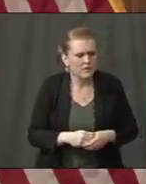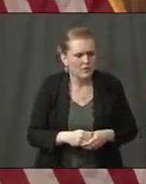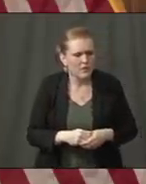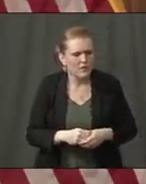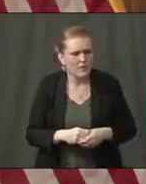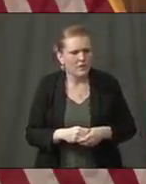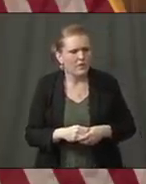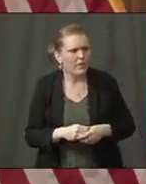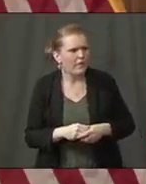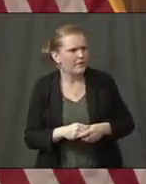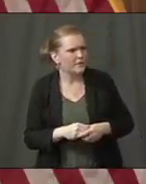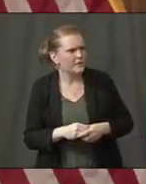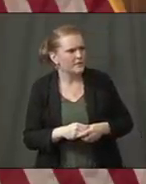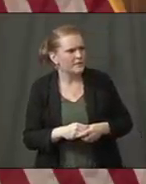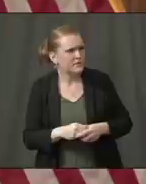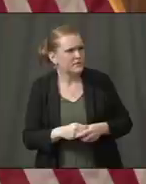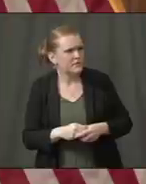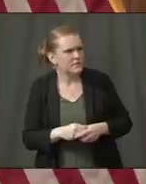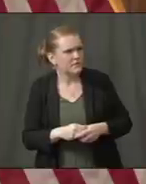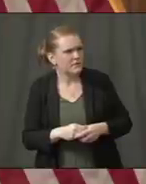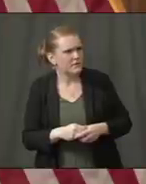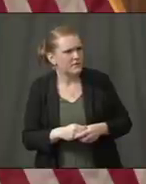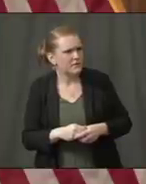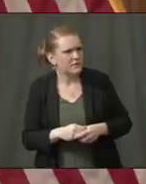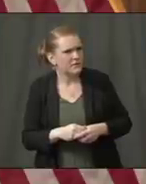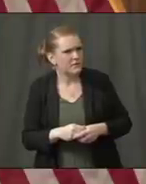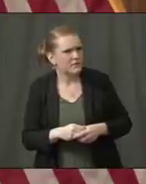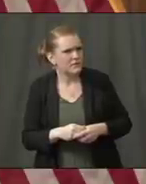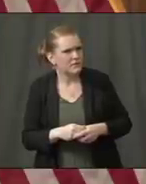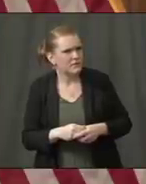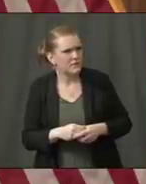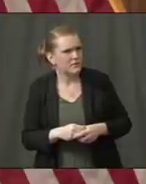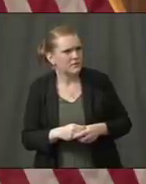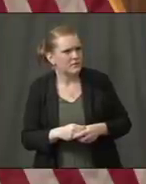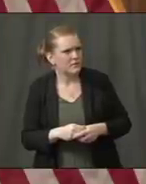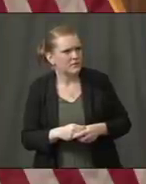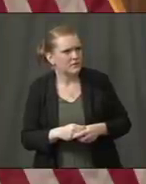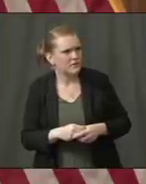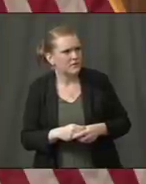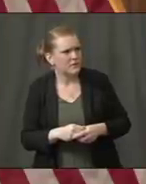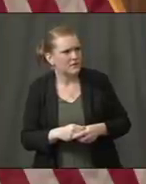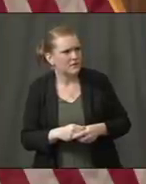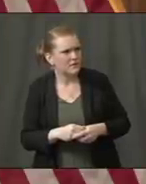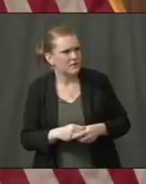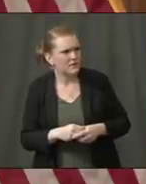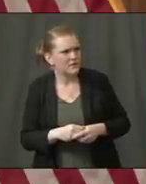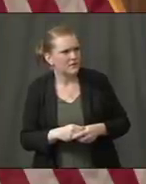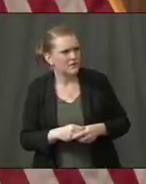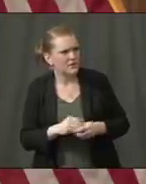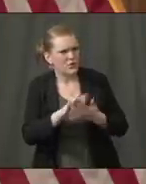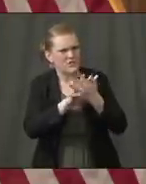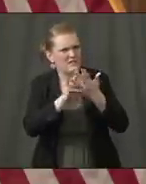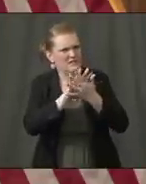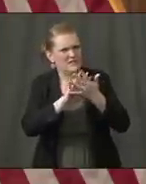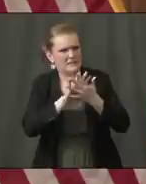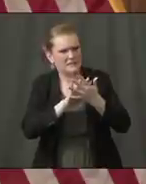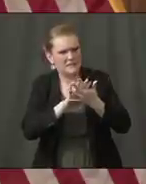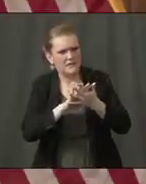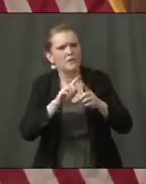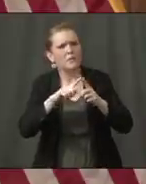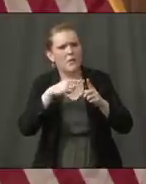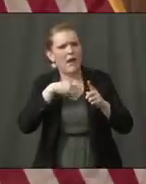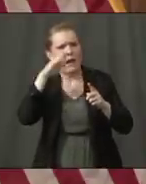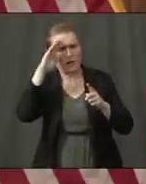number of affected patients in the individual nursing homes. I know there was some data released last week.